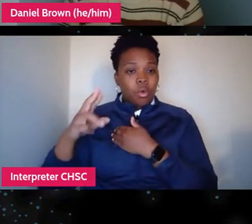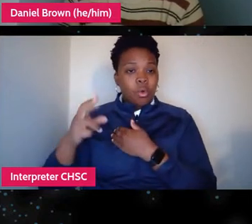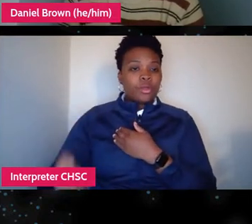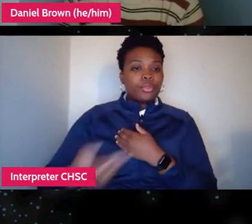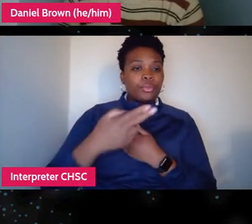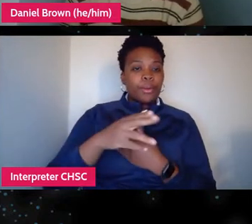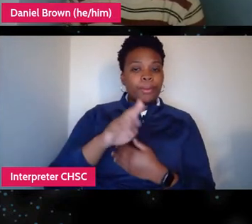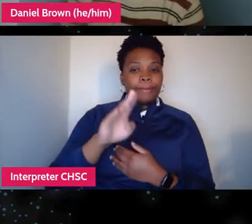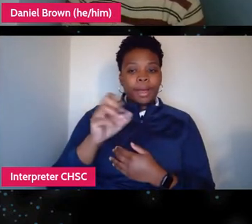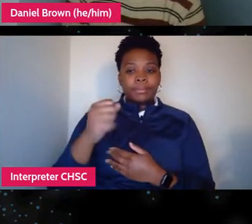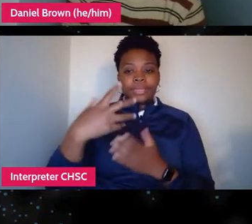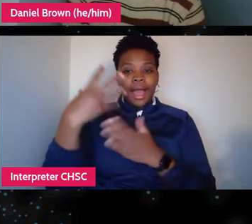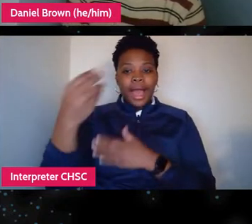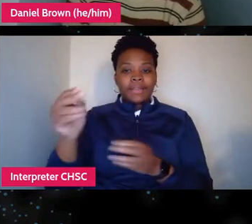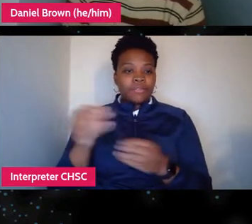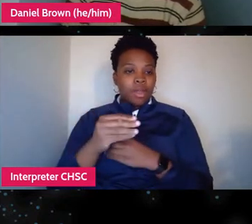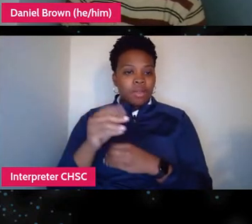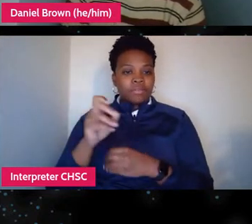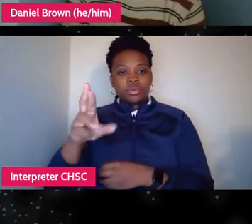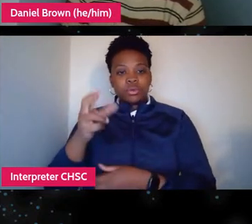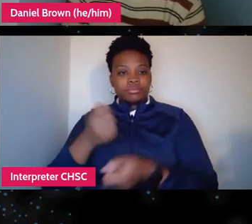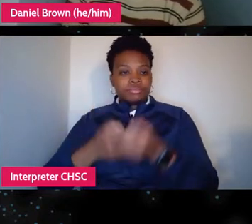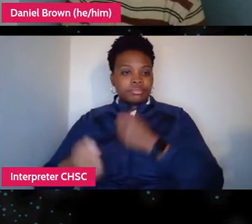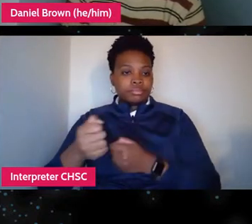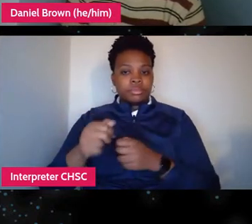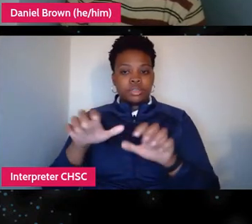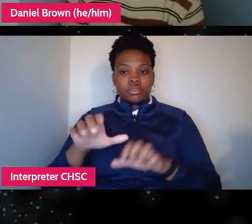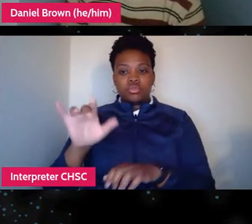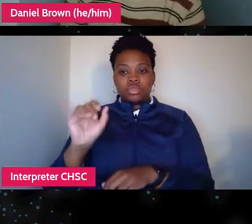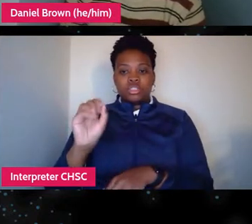office again and put people in who'll actually do the job.